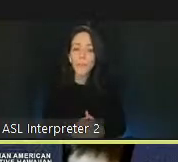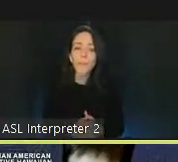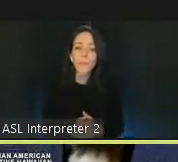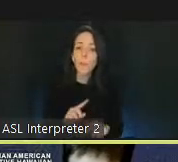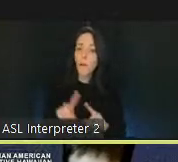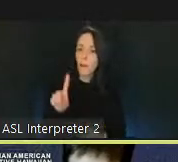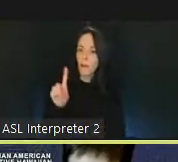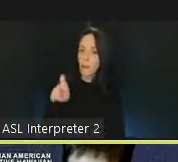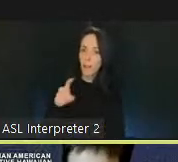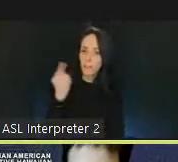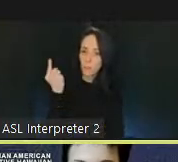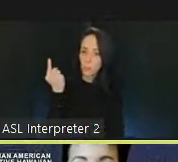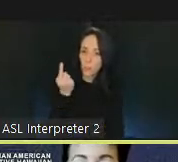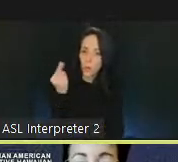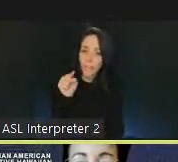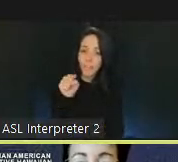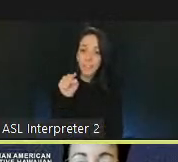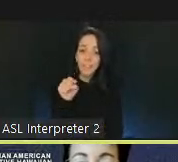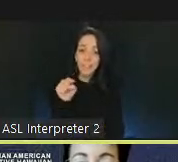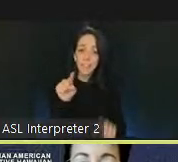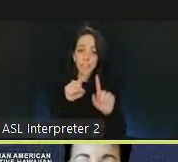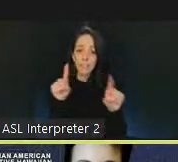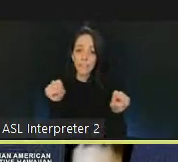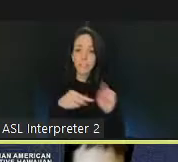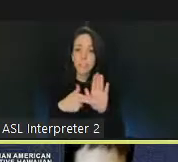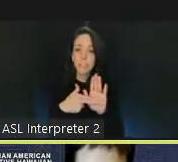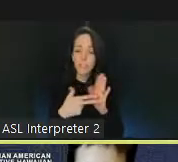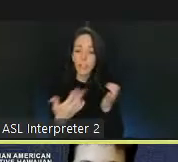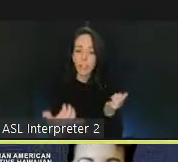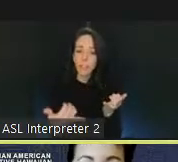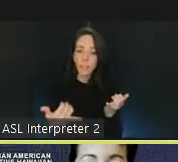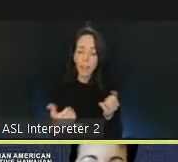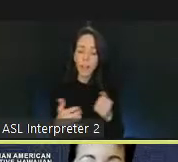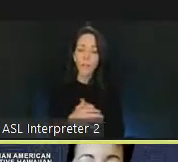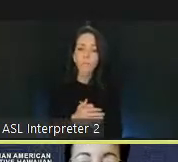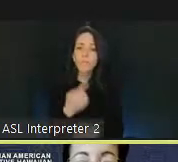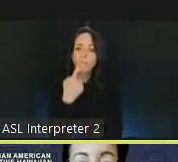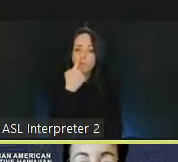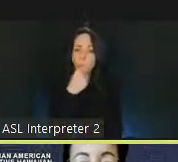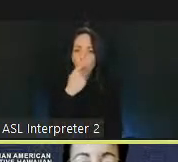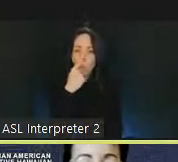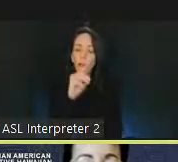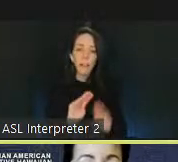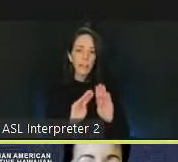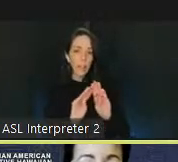specific slide, if you could clarify for us